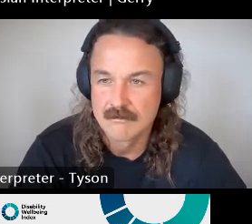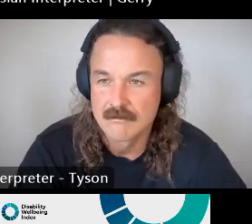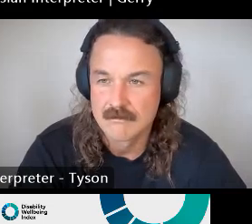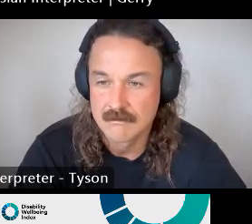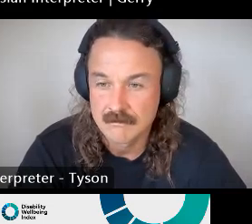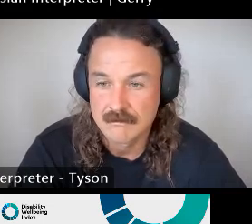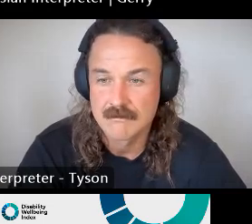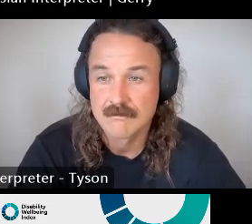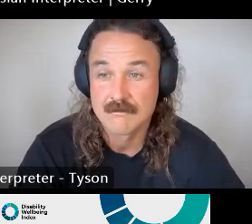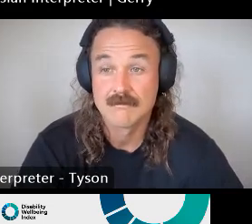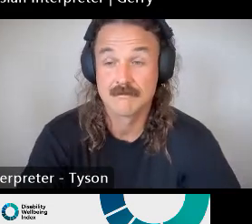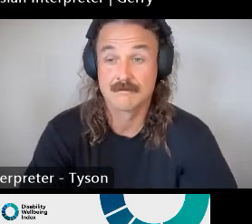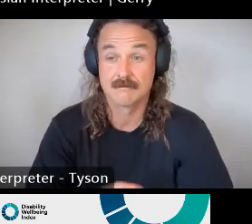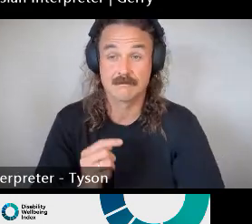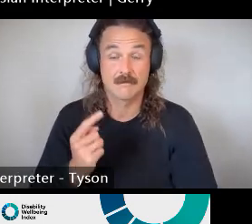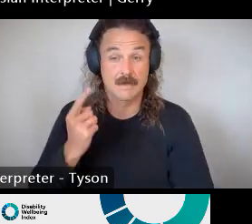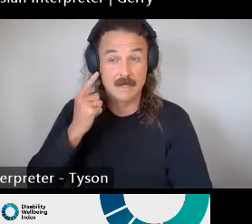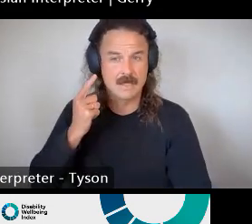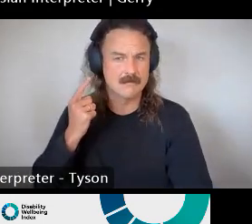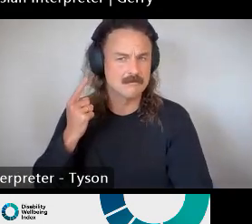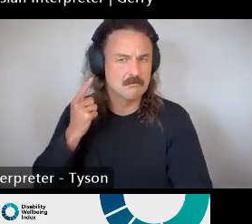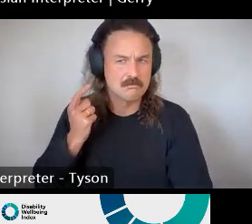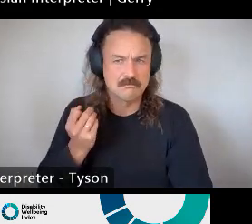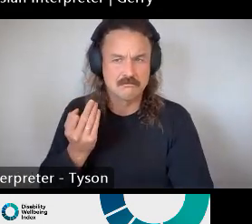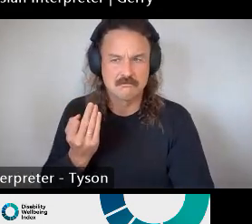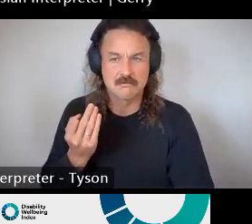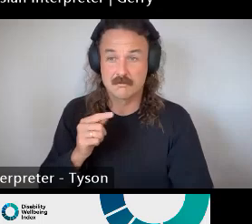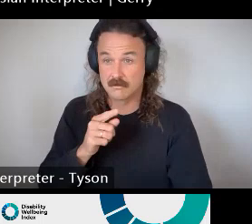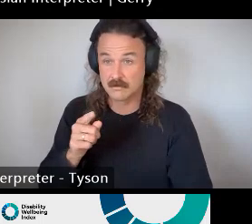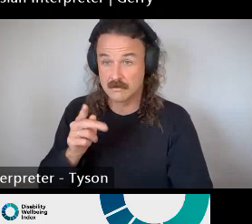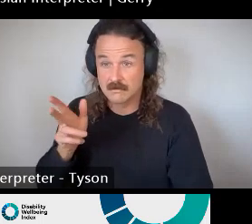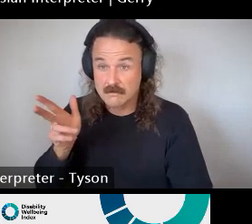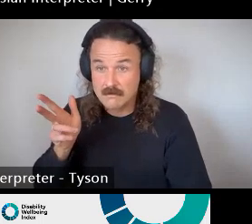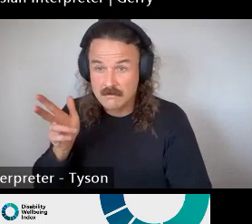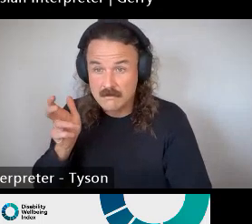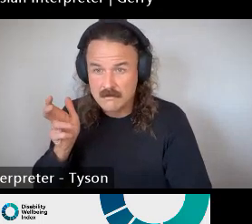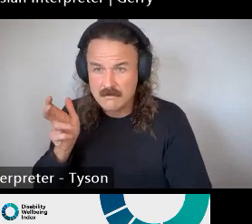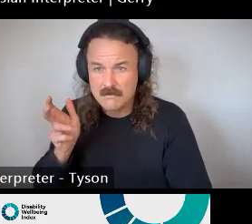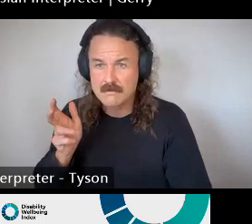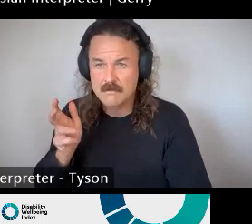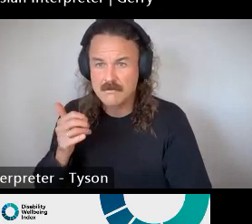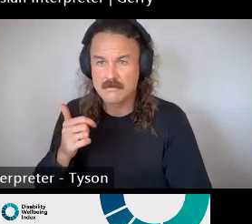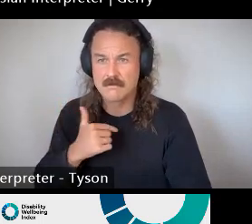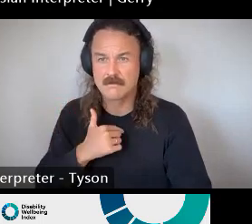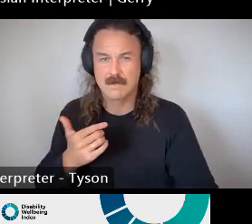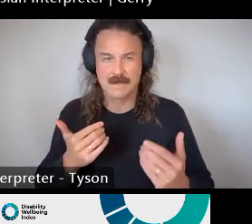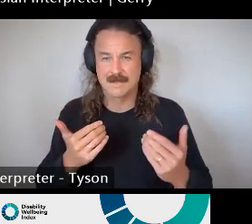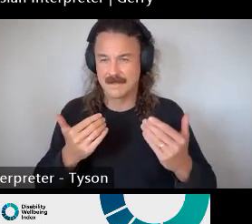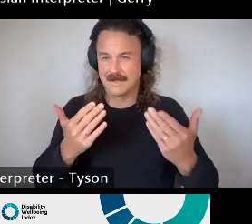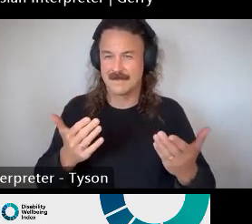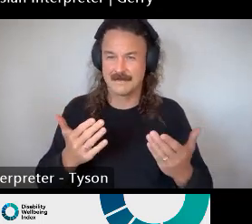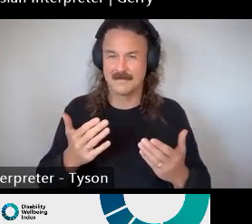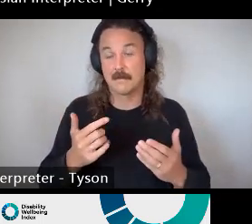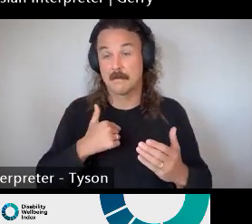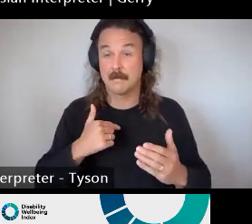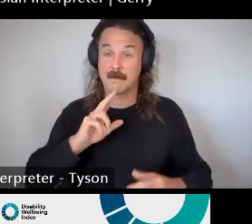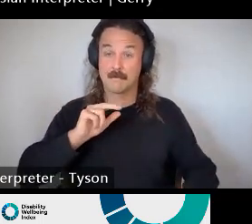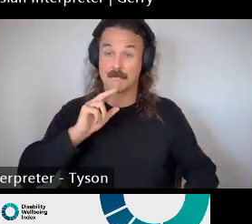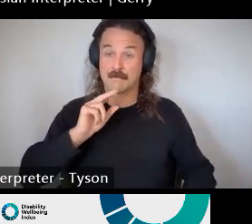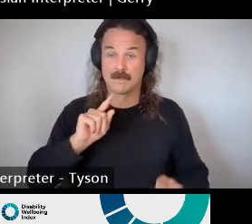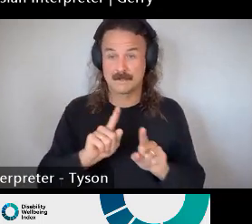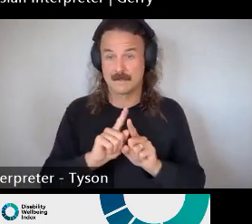Actually, I can't hear the sound. Can you also hear the sound? Maybe I can give you a live walkthrough. Yeah,